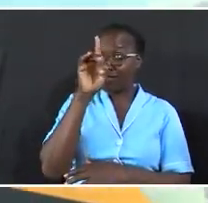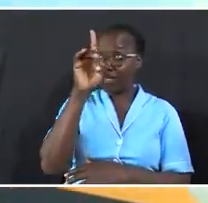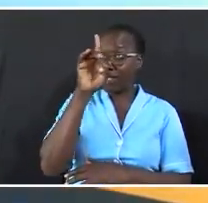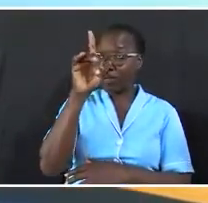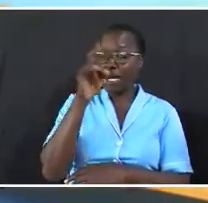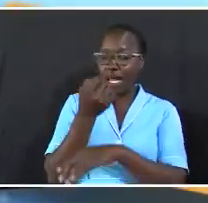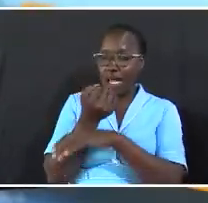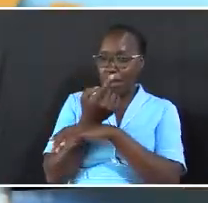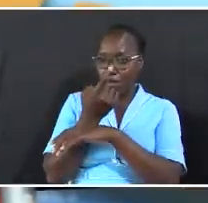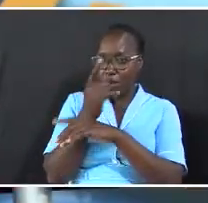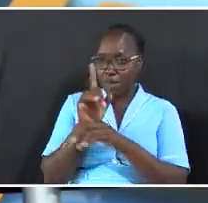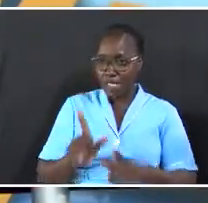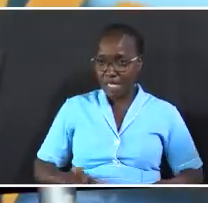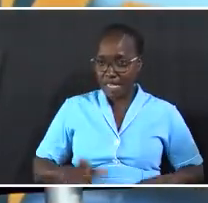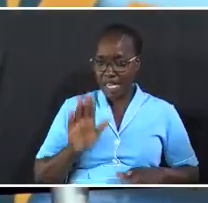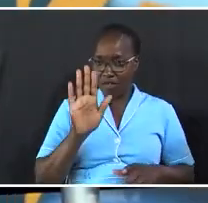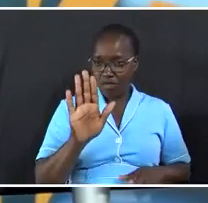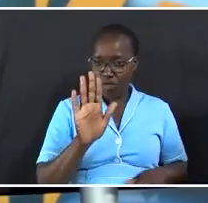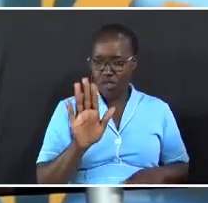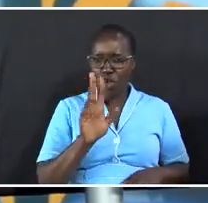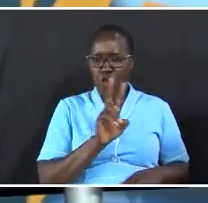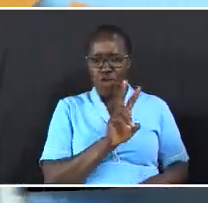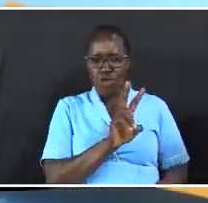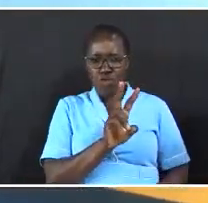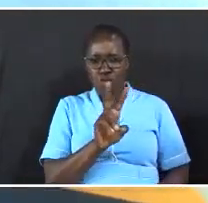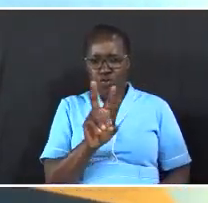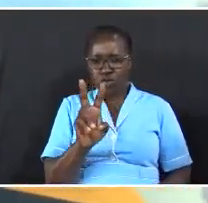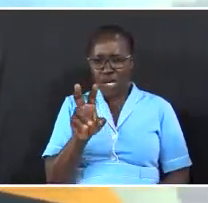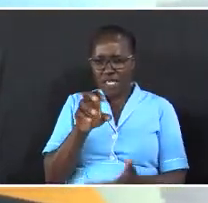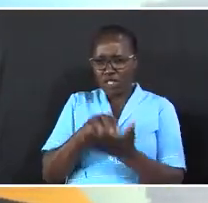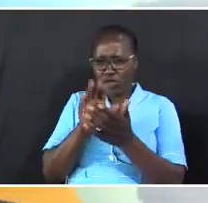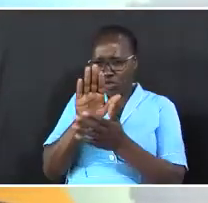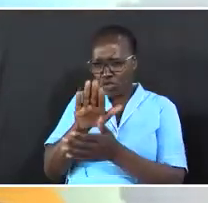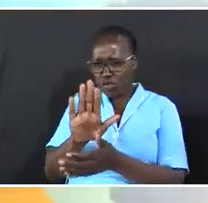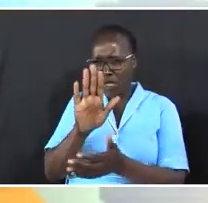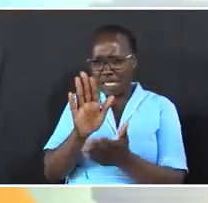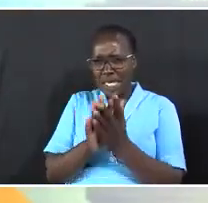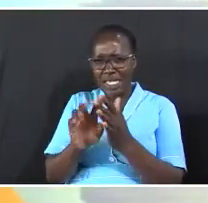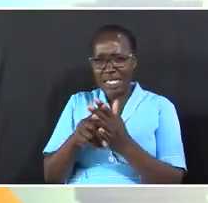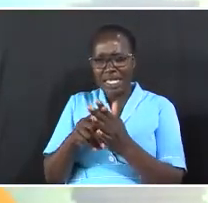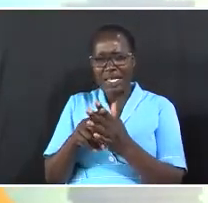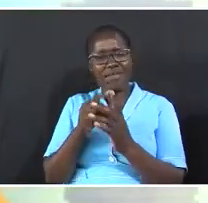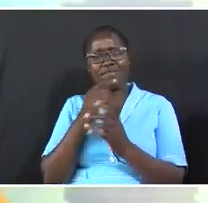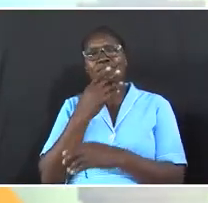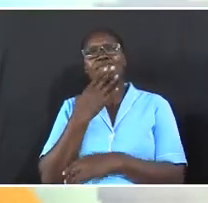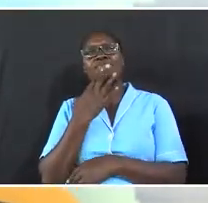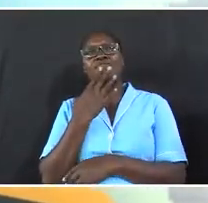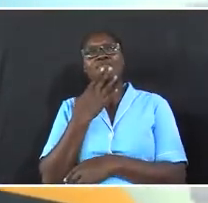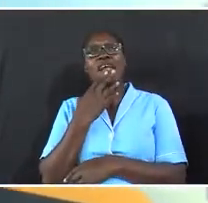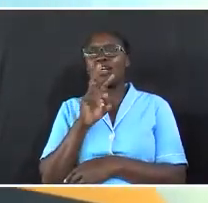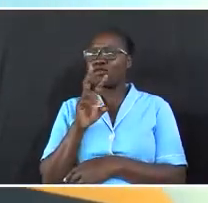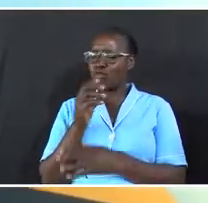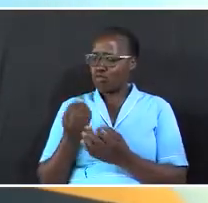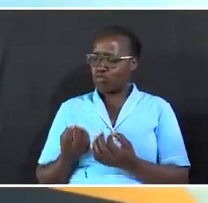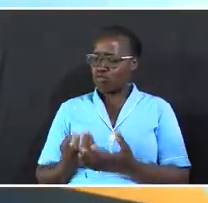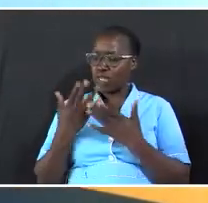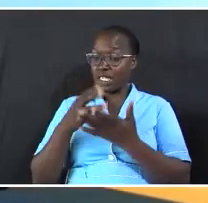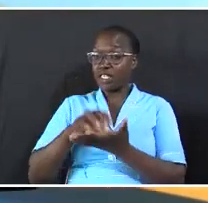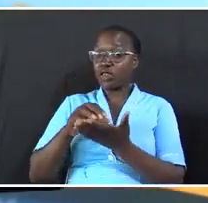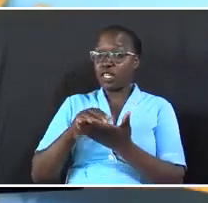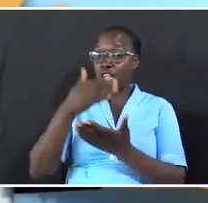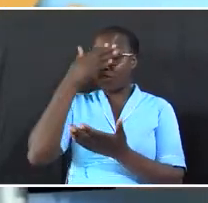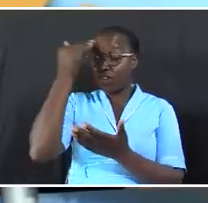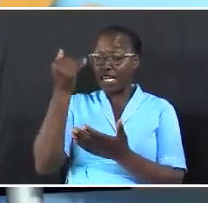there are moments in your life that you will look at your situation and begin to magnify the situation and forget the